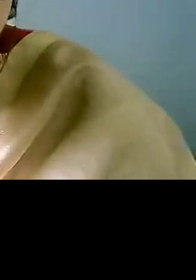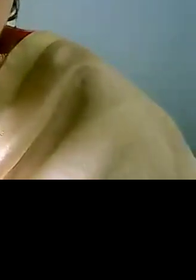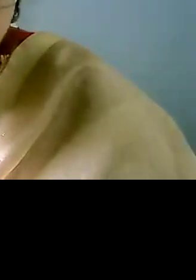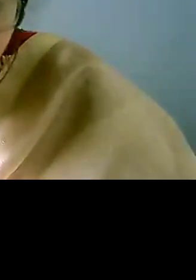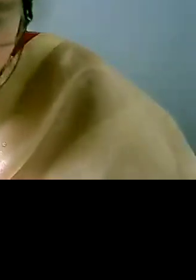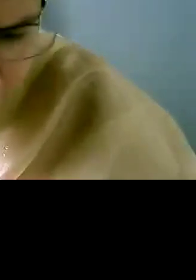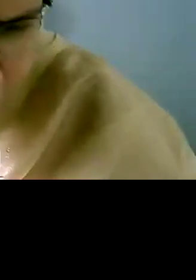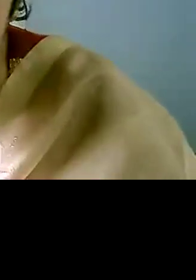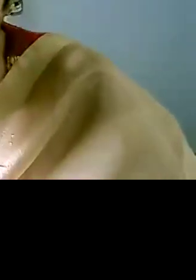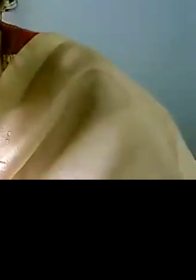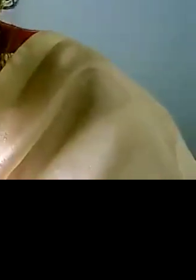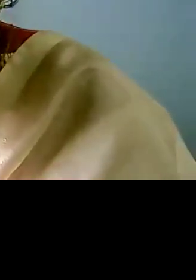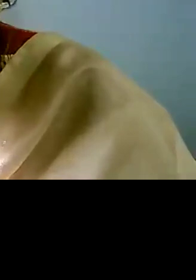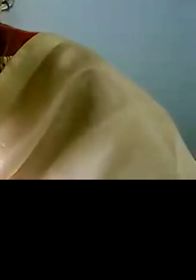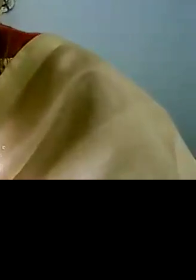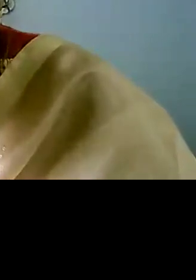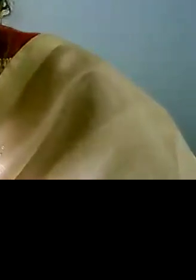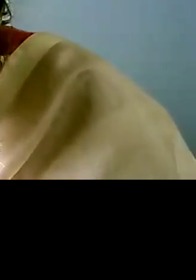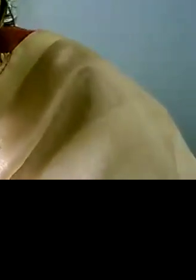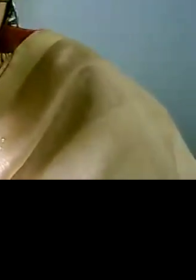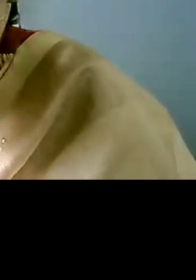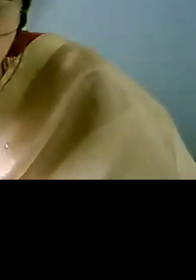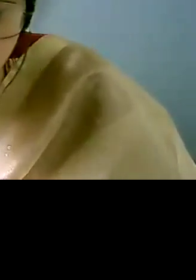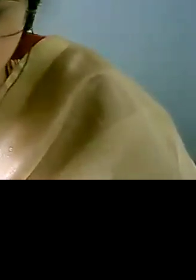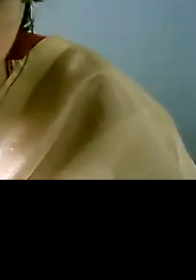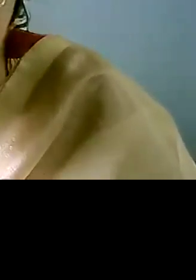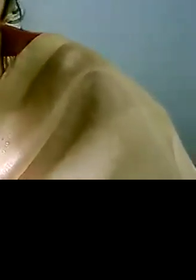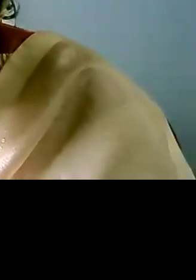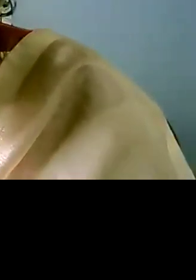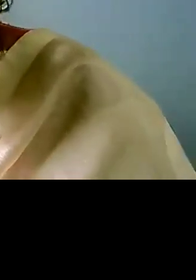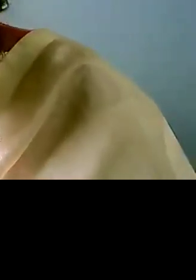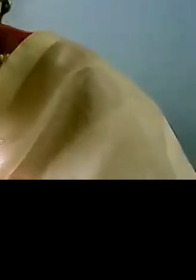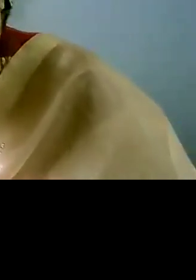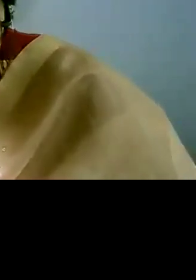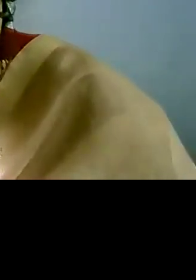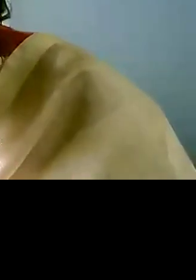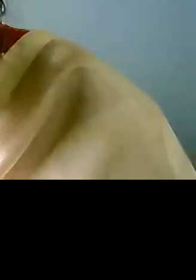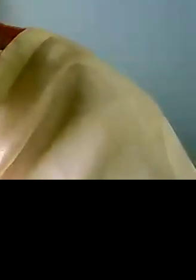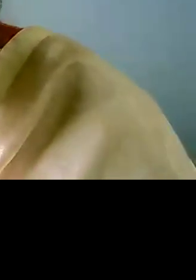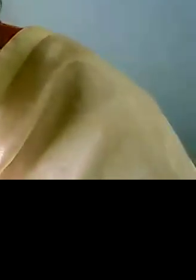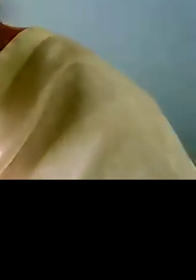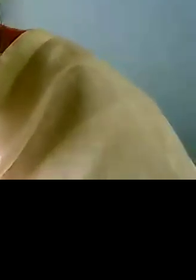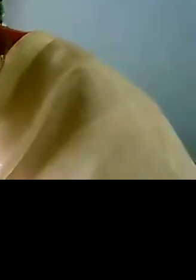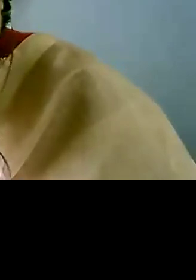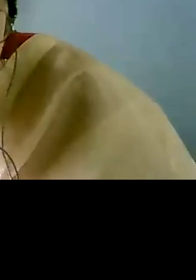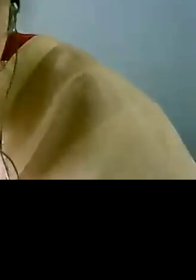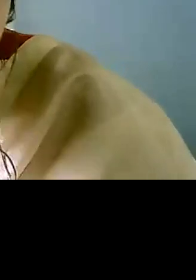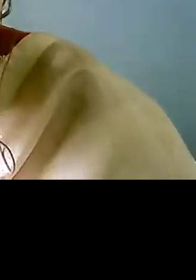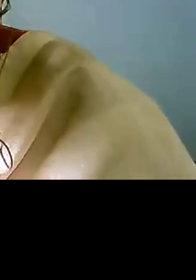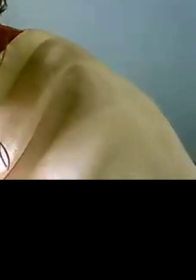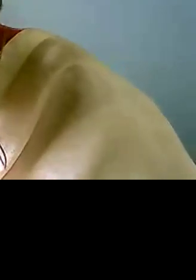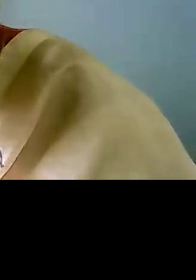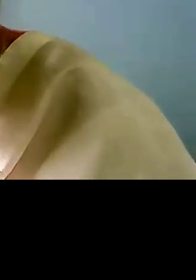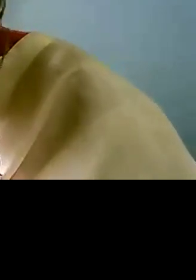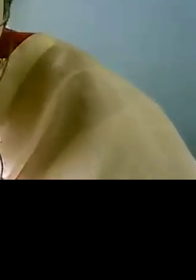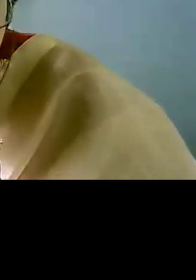much. Thank you very much, Dr. Mita, ma'am. I would also like to thank Dr. Asavari Shinde and Mr. J. Thorat sir, who